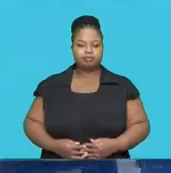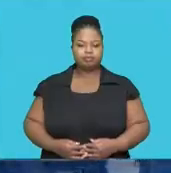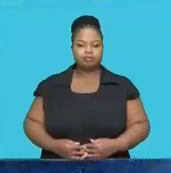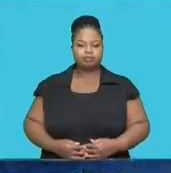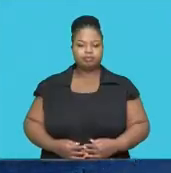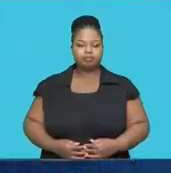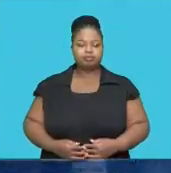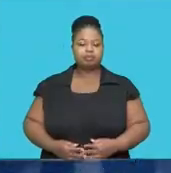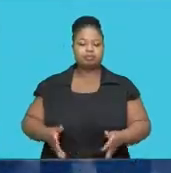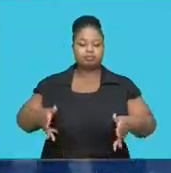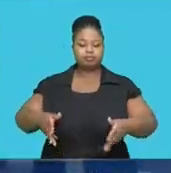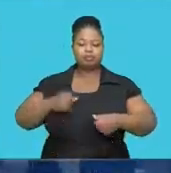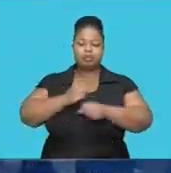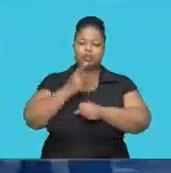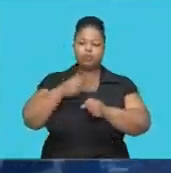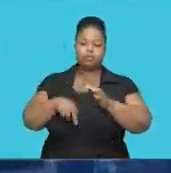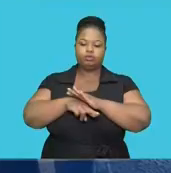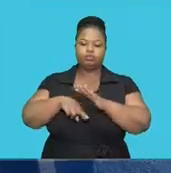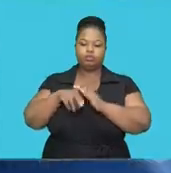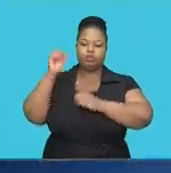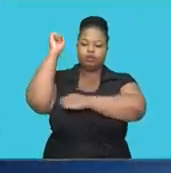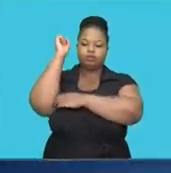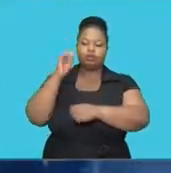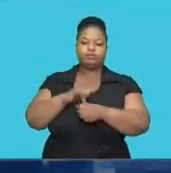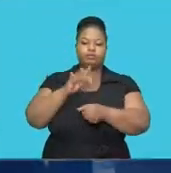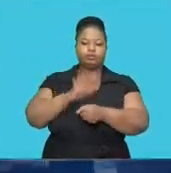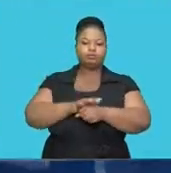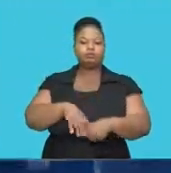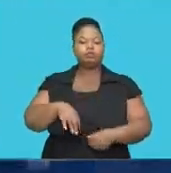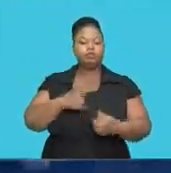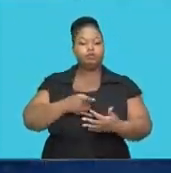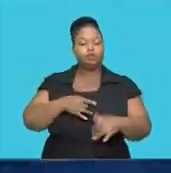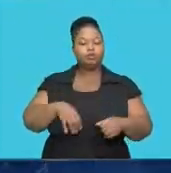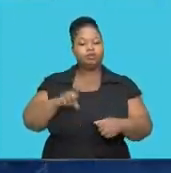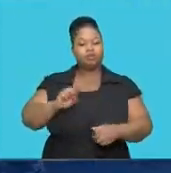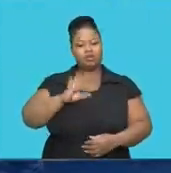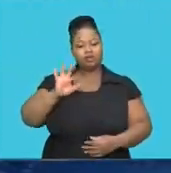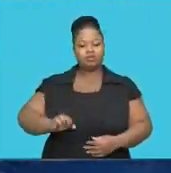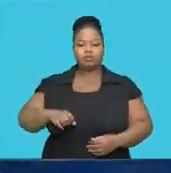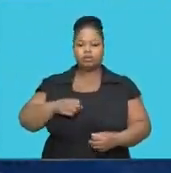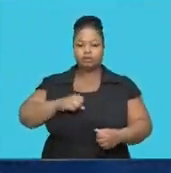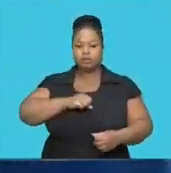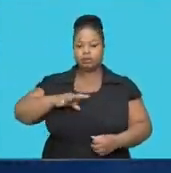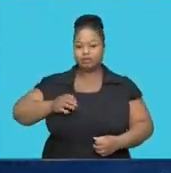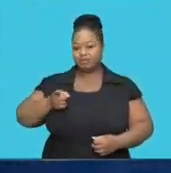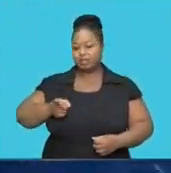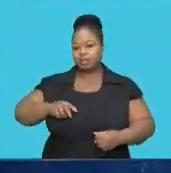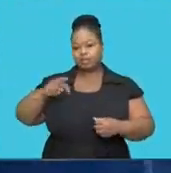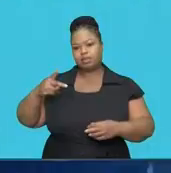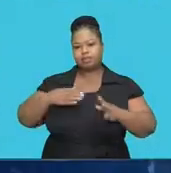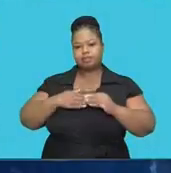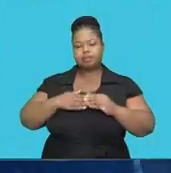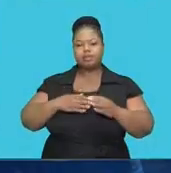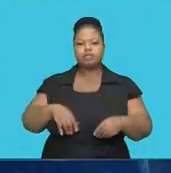We are at the Gauteng Regional Office of Coca-Cola Beverages South Africa, where workers and some members of the National Union of